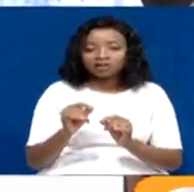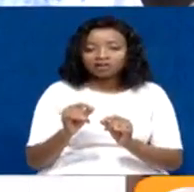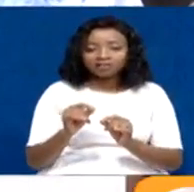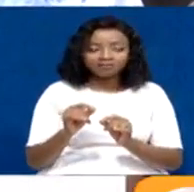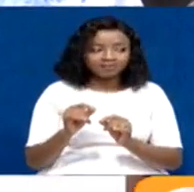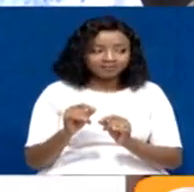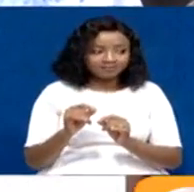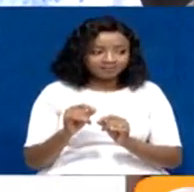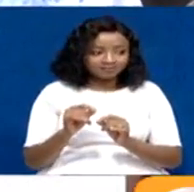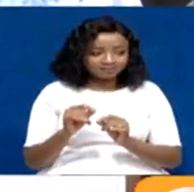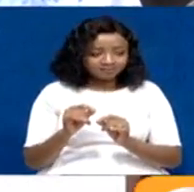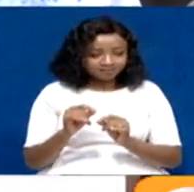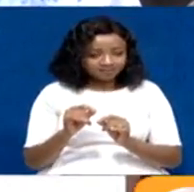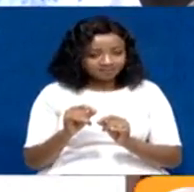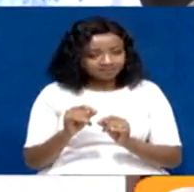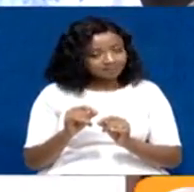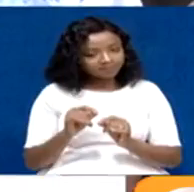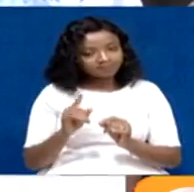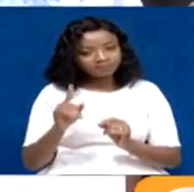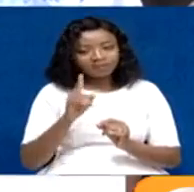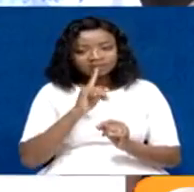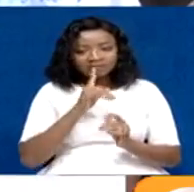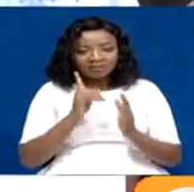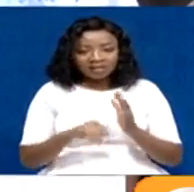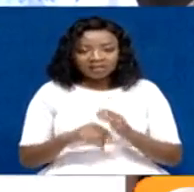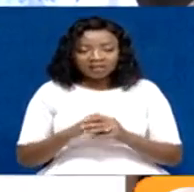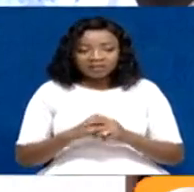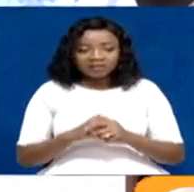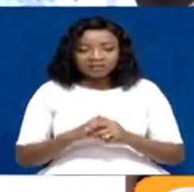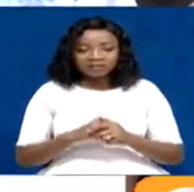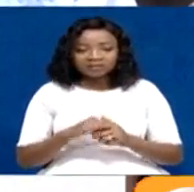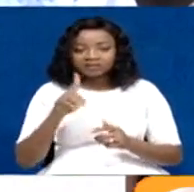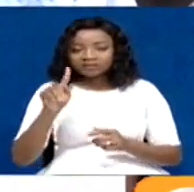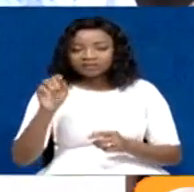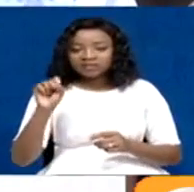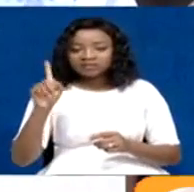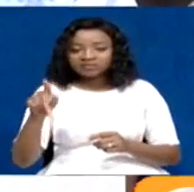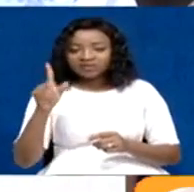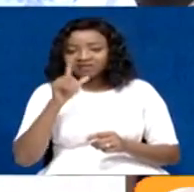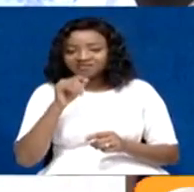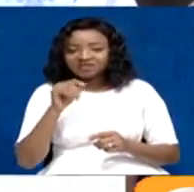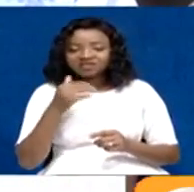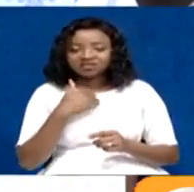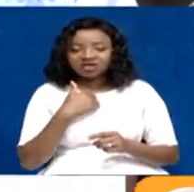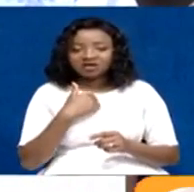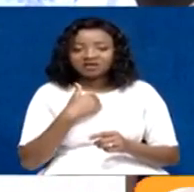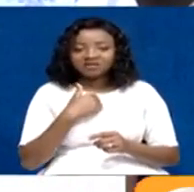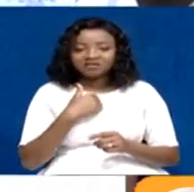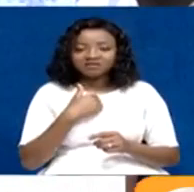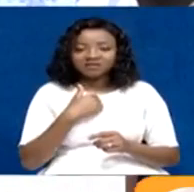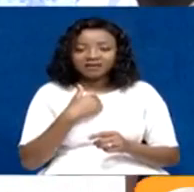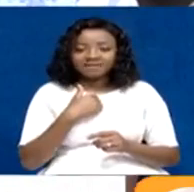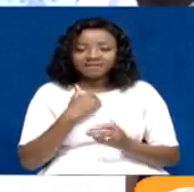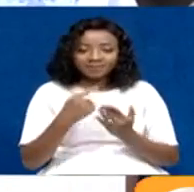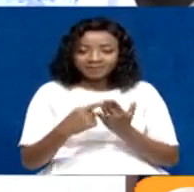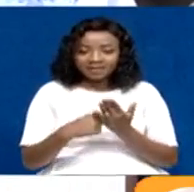whereby he masqueraded to speak on our behalf that TSP is already having